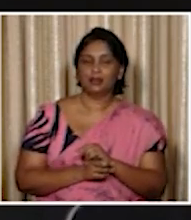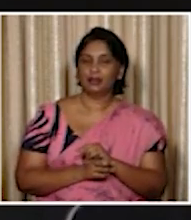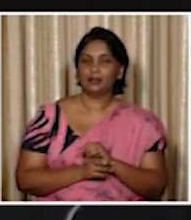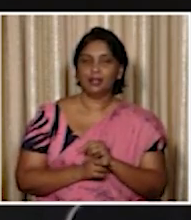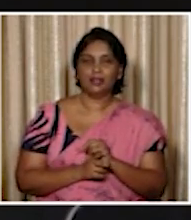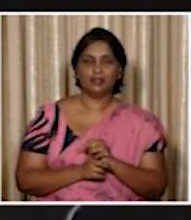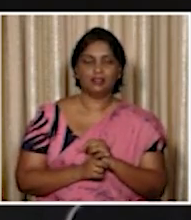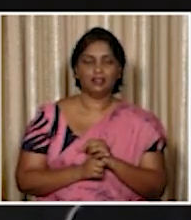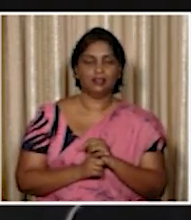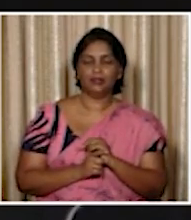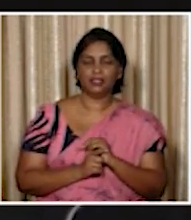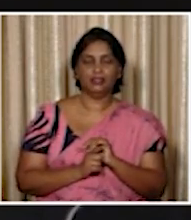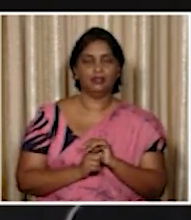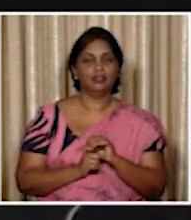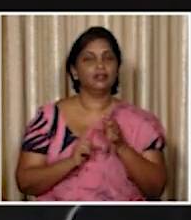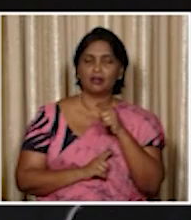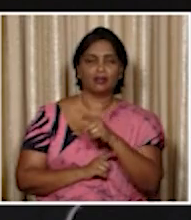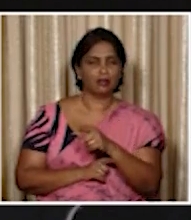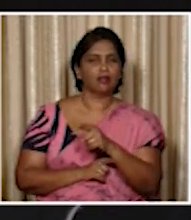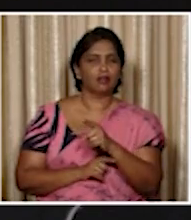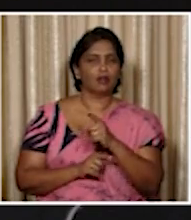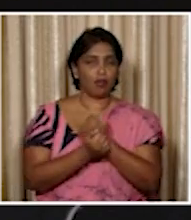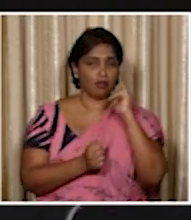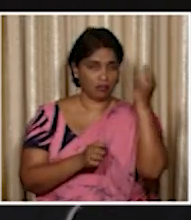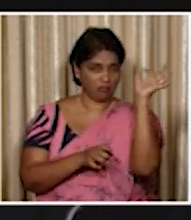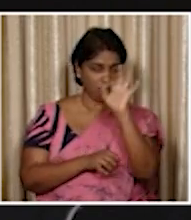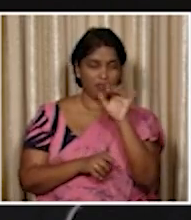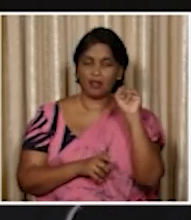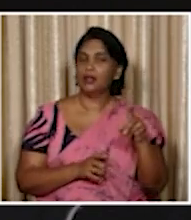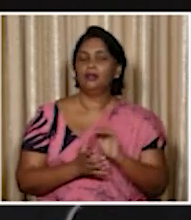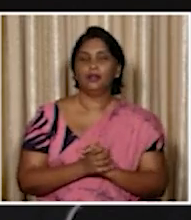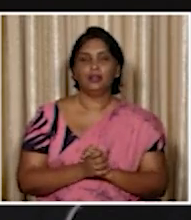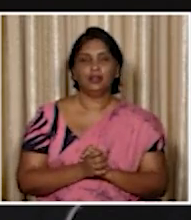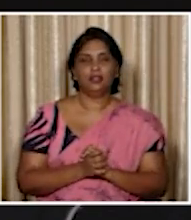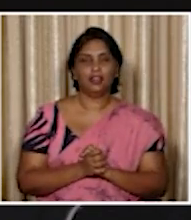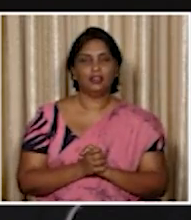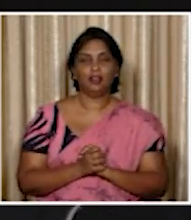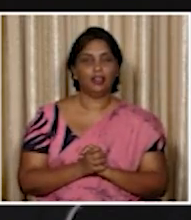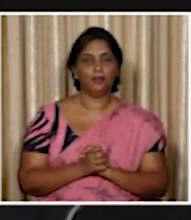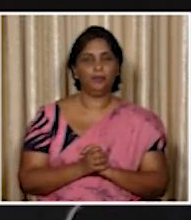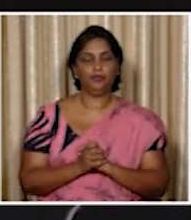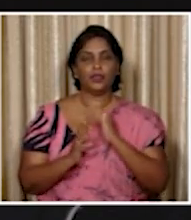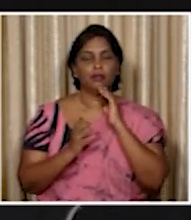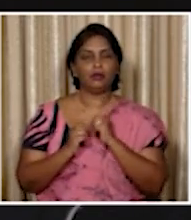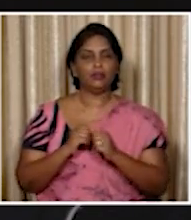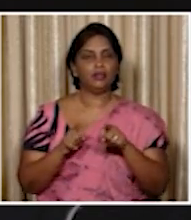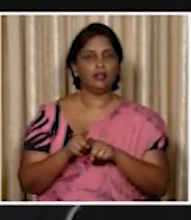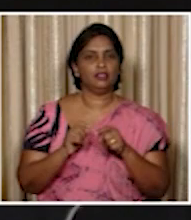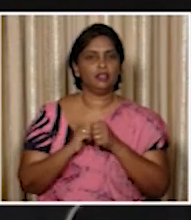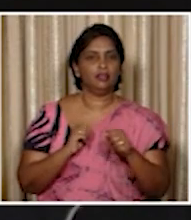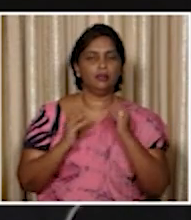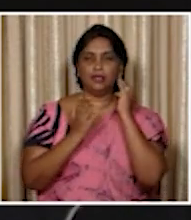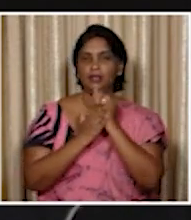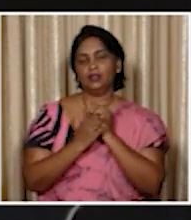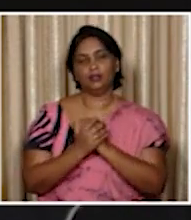particular individual to the office of IGP, then if it is so, if I am requested to